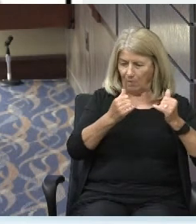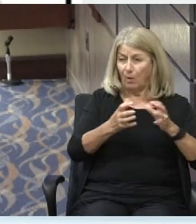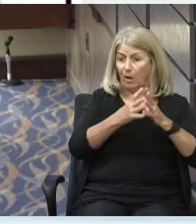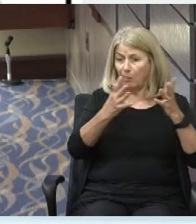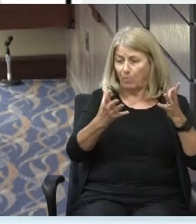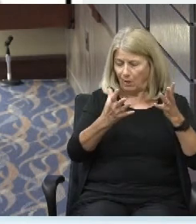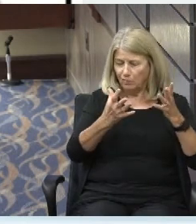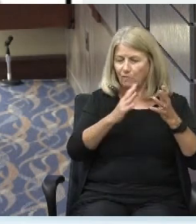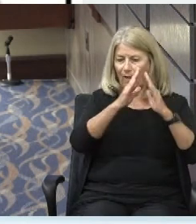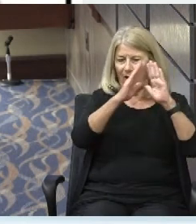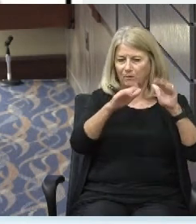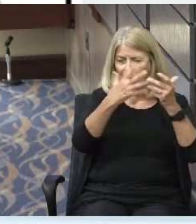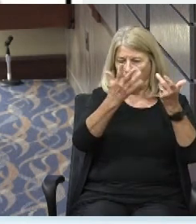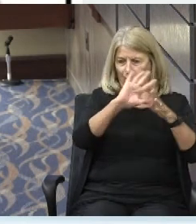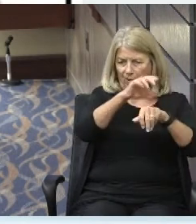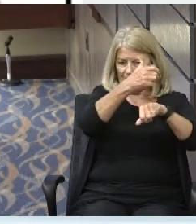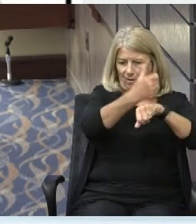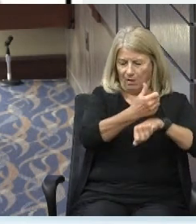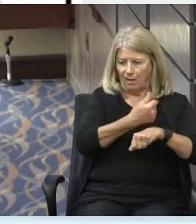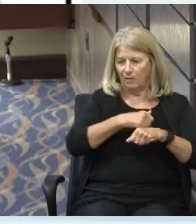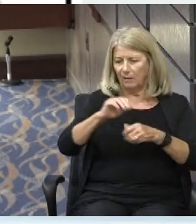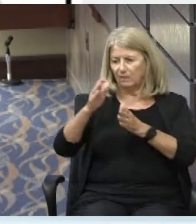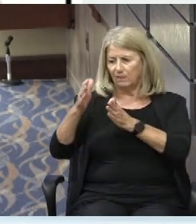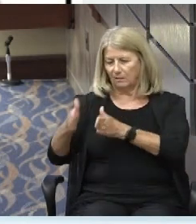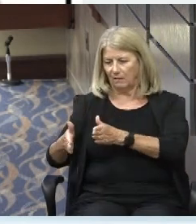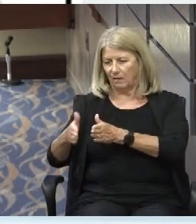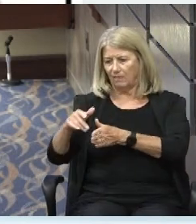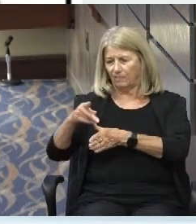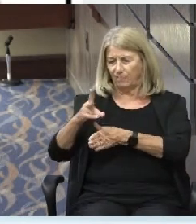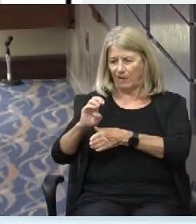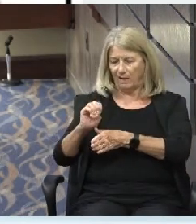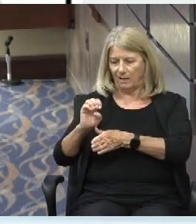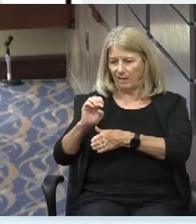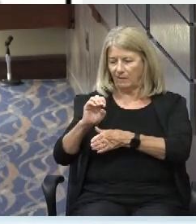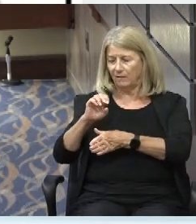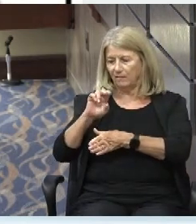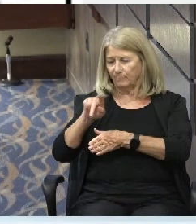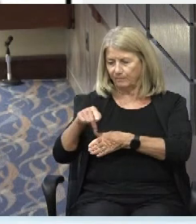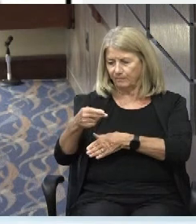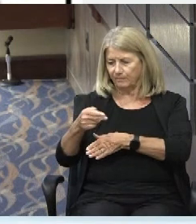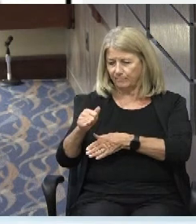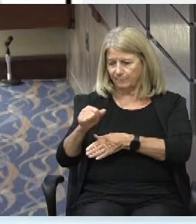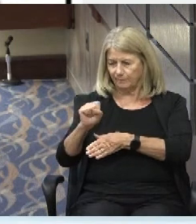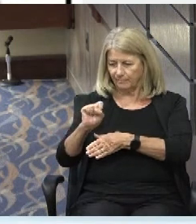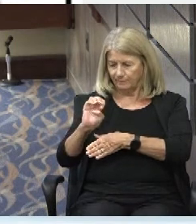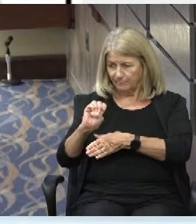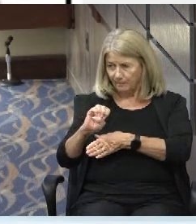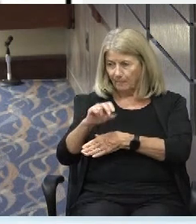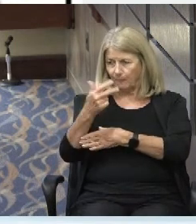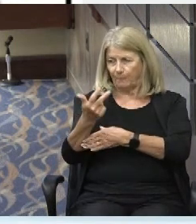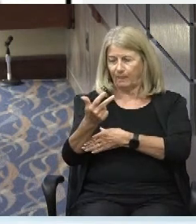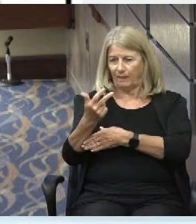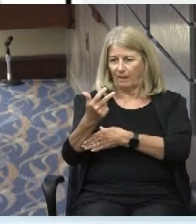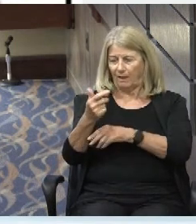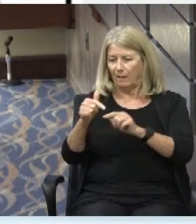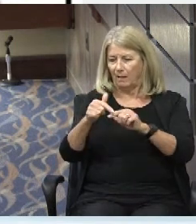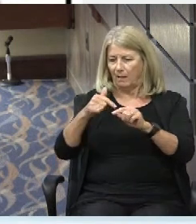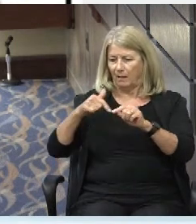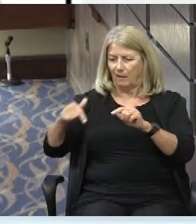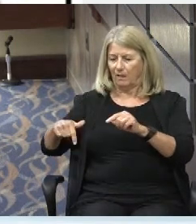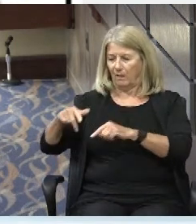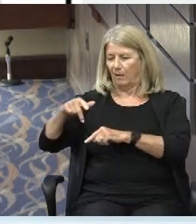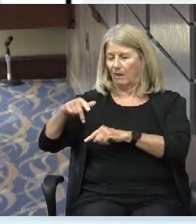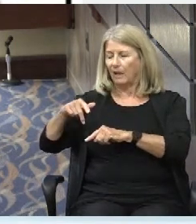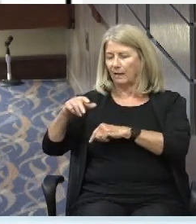and then Phase 3 that backs up and connects to Farm Miller Road, which is currently a